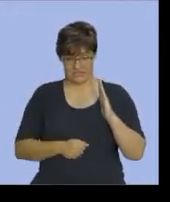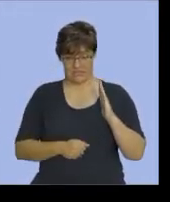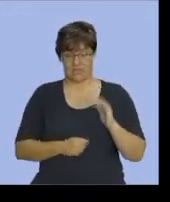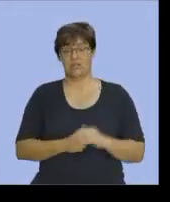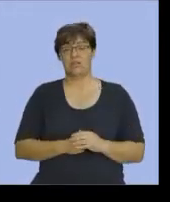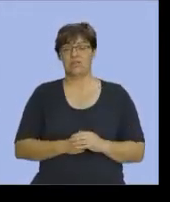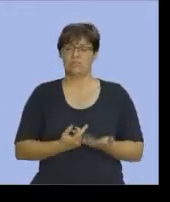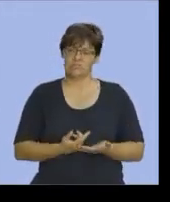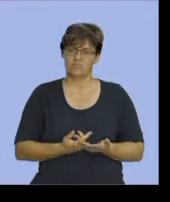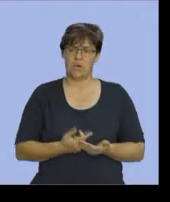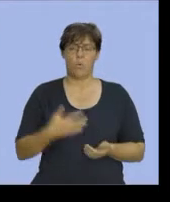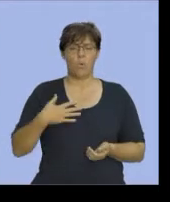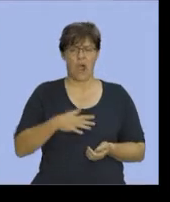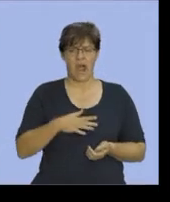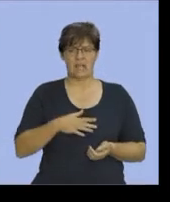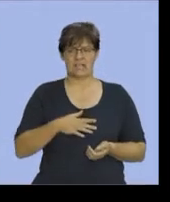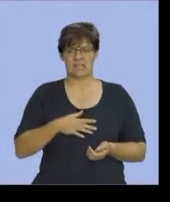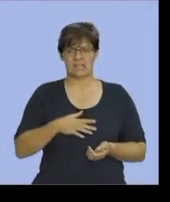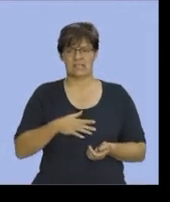say, the side